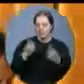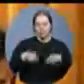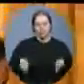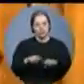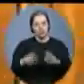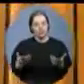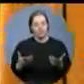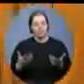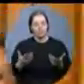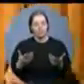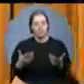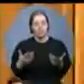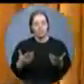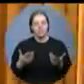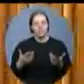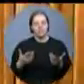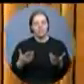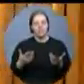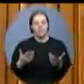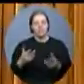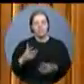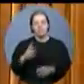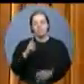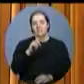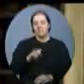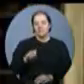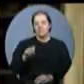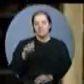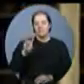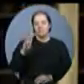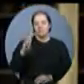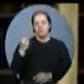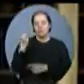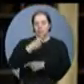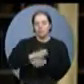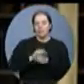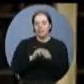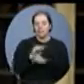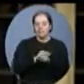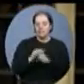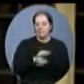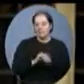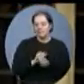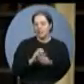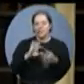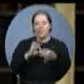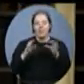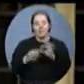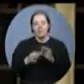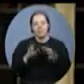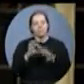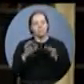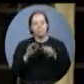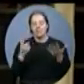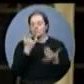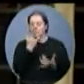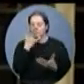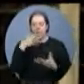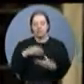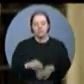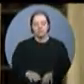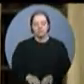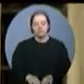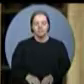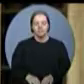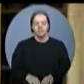Thank you, Mr. Speaker. Mr. Speaker, Canadians